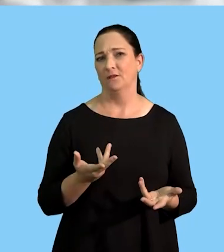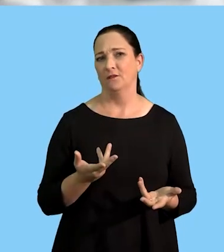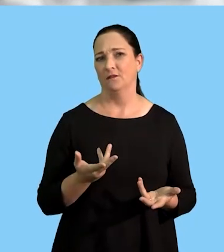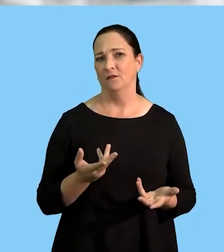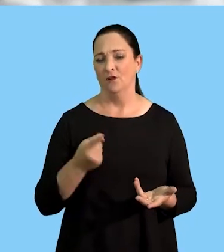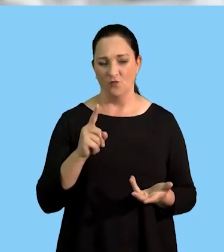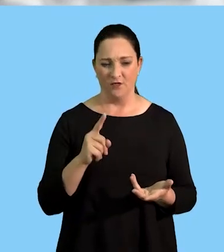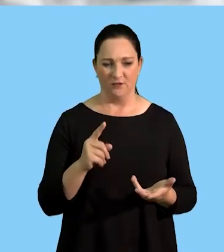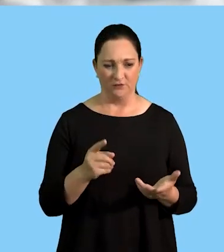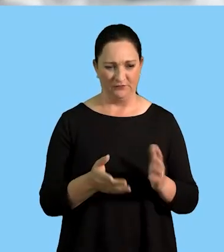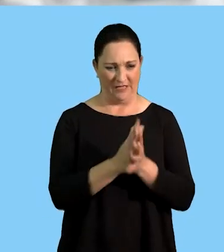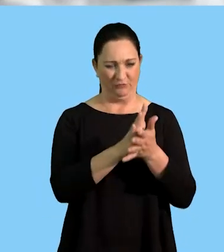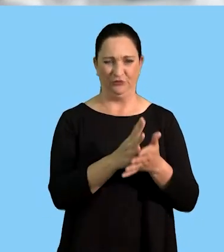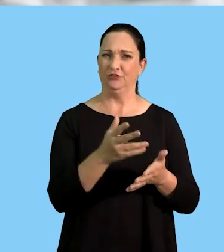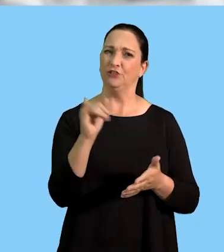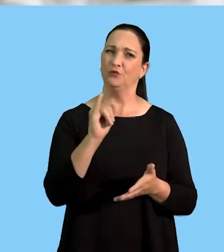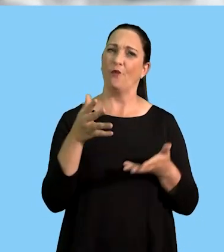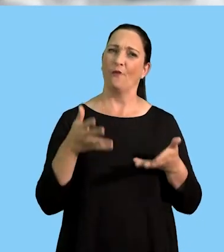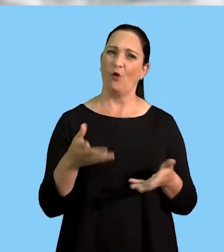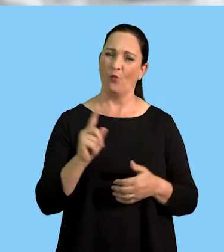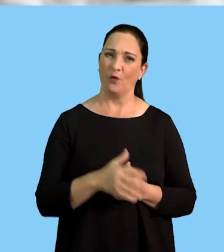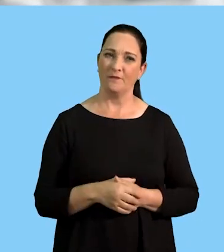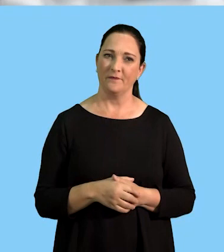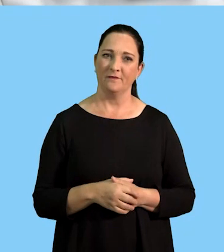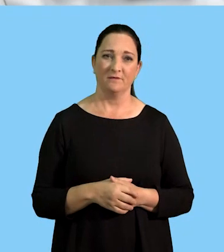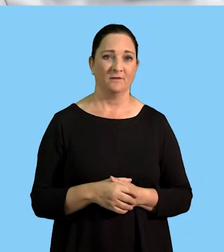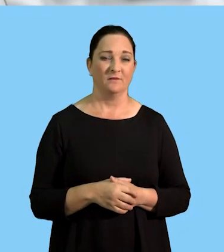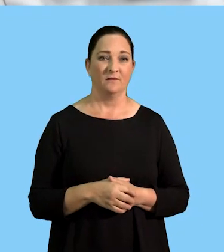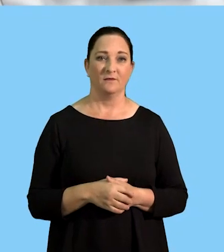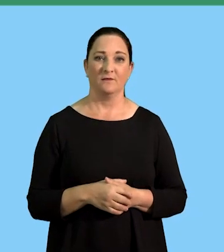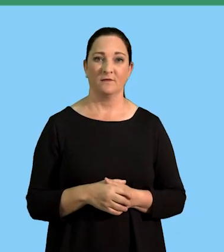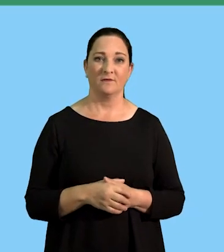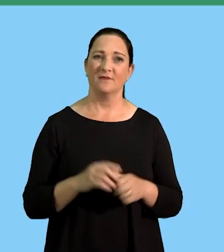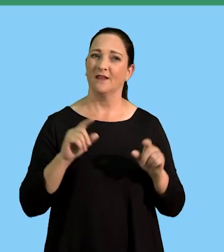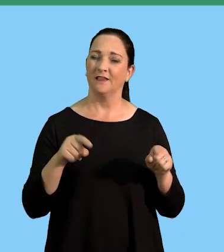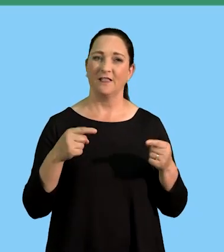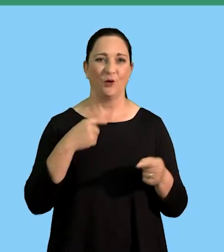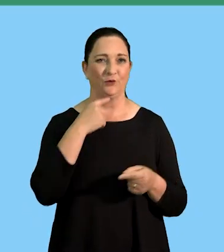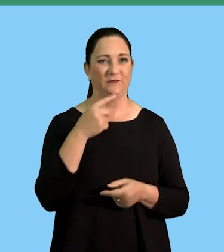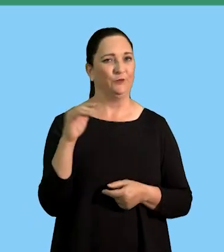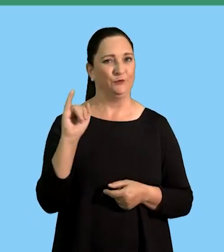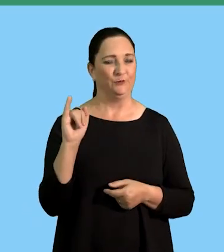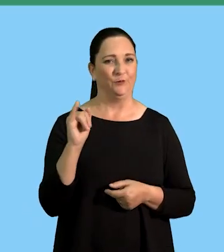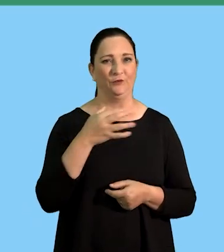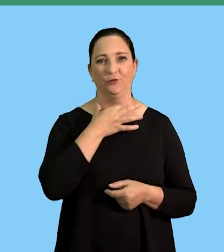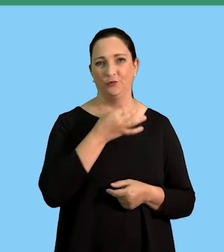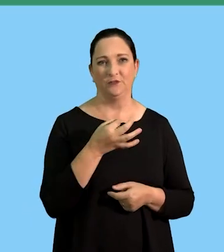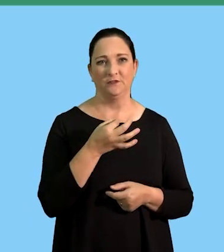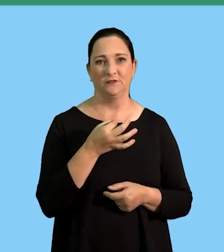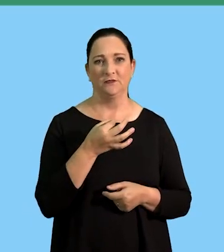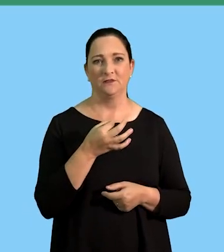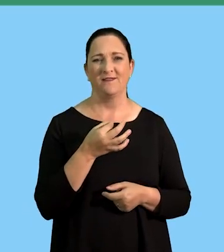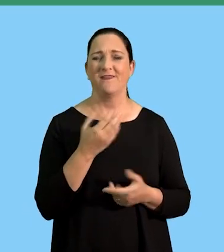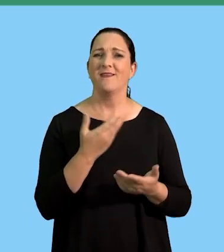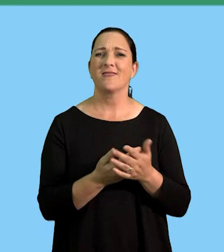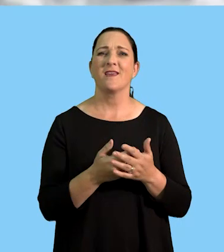on damage, what are you taking insurance on? So damage cannot be considered to be an insurable risk because damage would happen